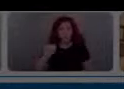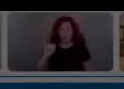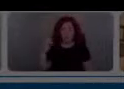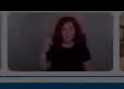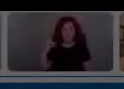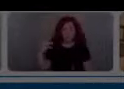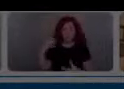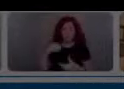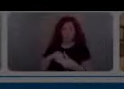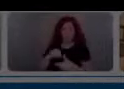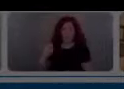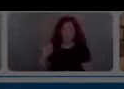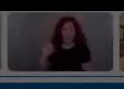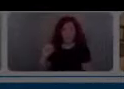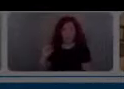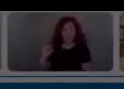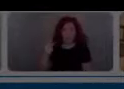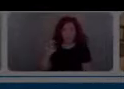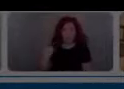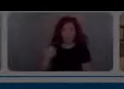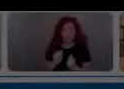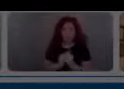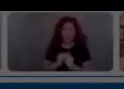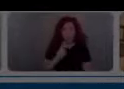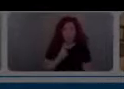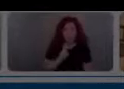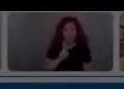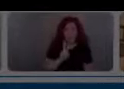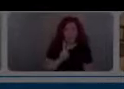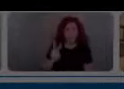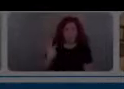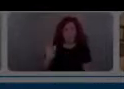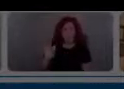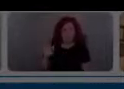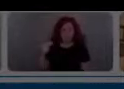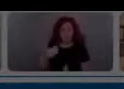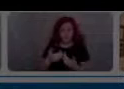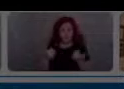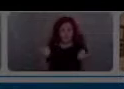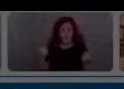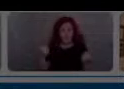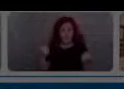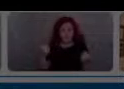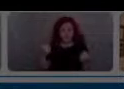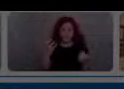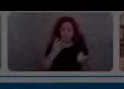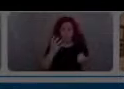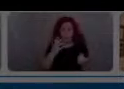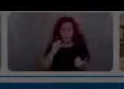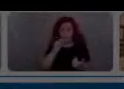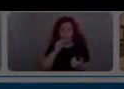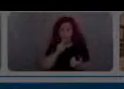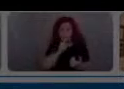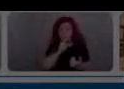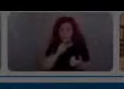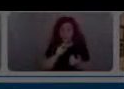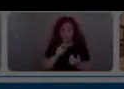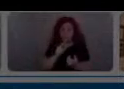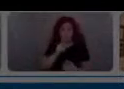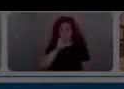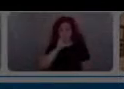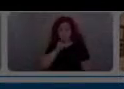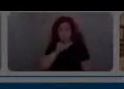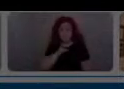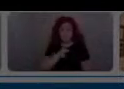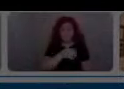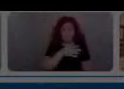anthem with rio verde in fountain hills and separating large parts of scottsdale basically dividing scottsdale into